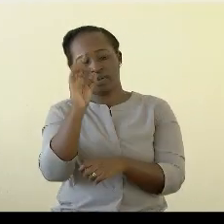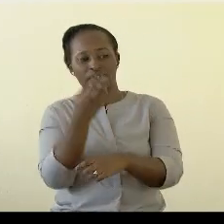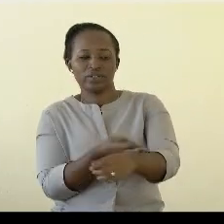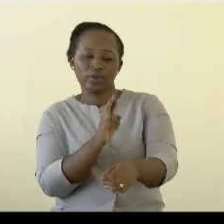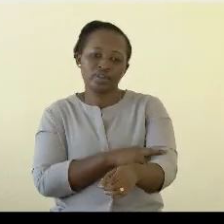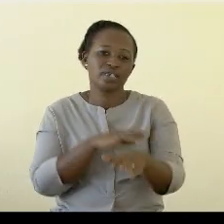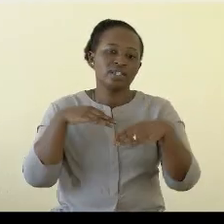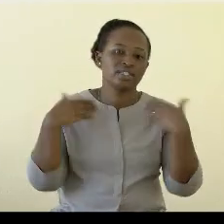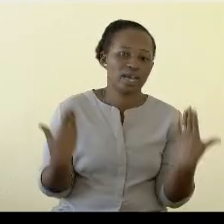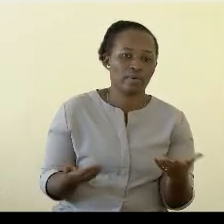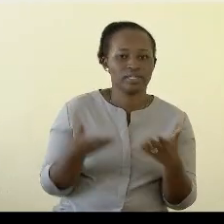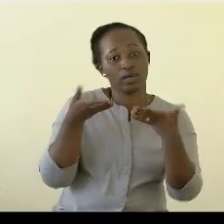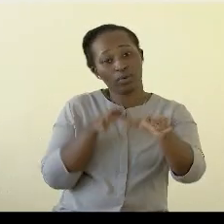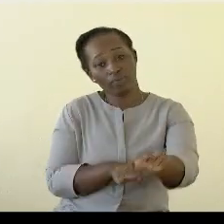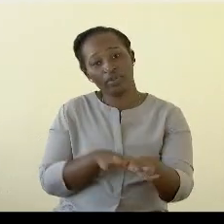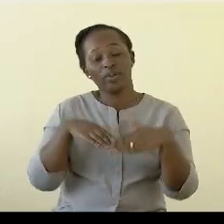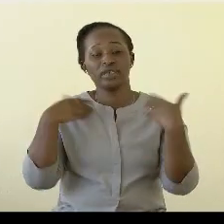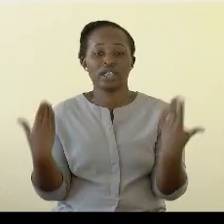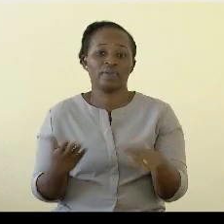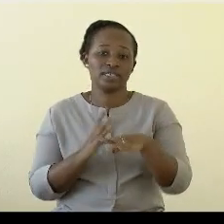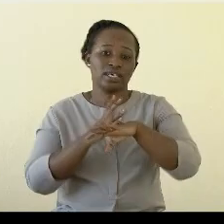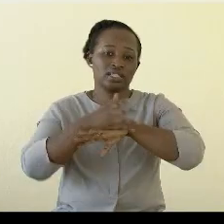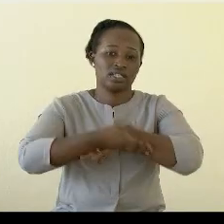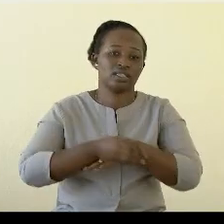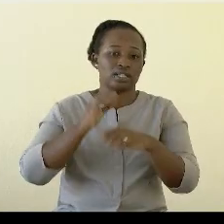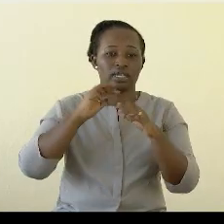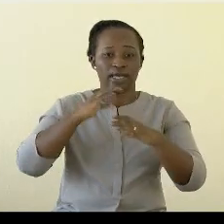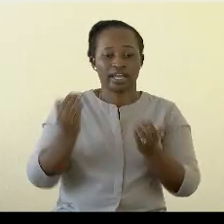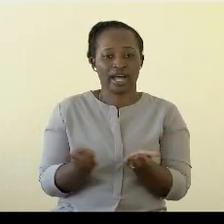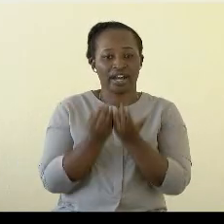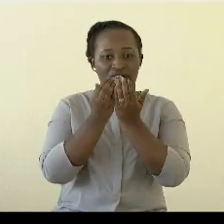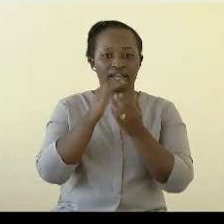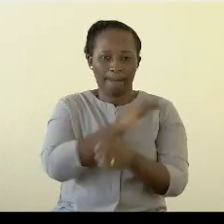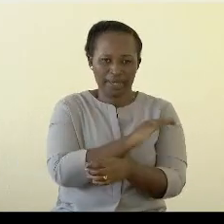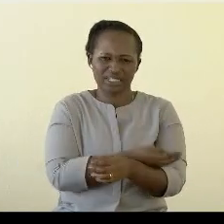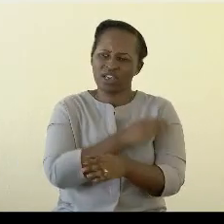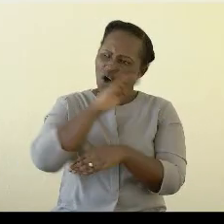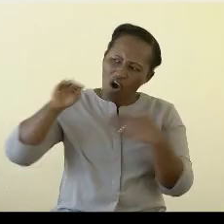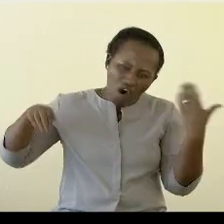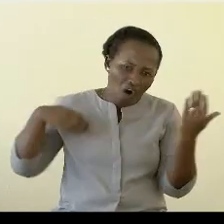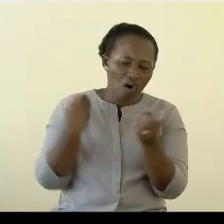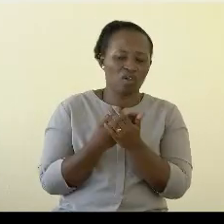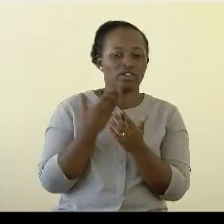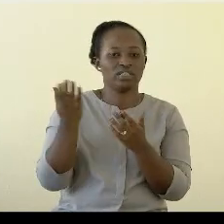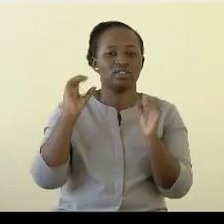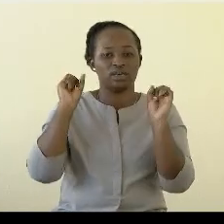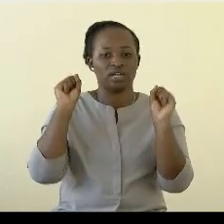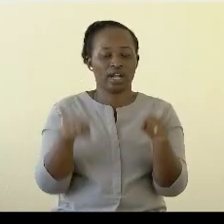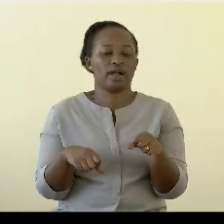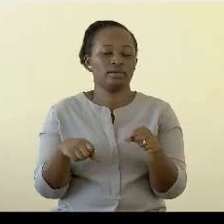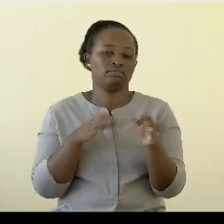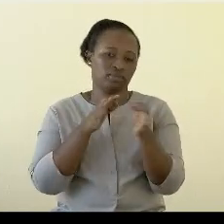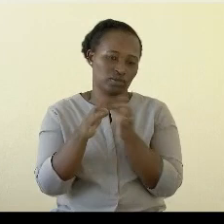resources or death or exceeding carrying capacity. All these can be as well